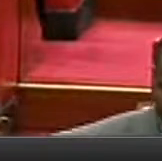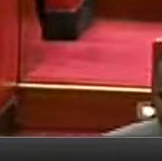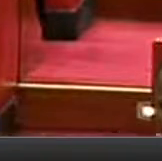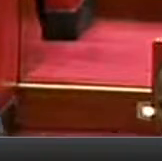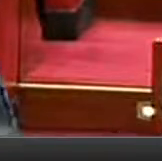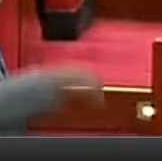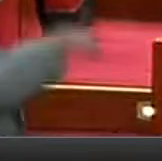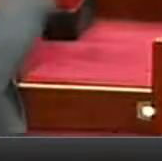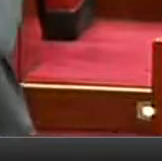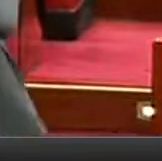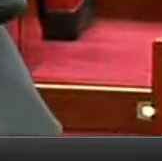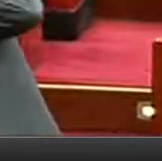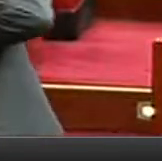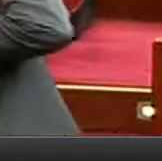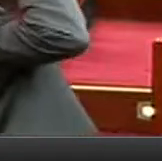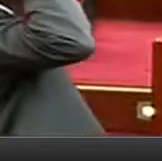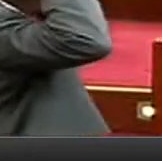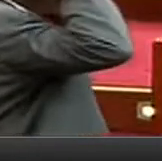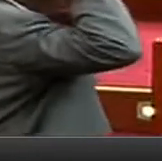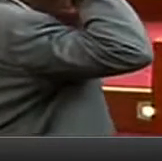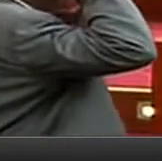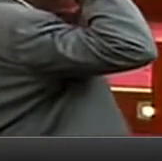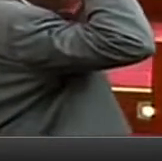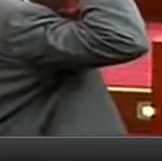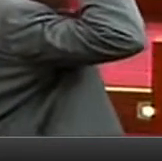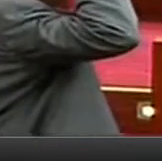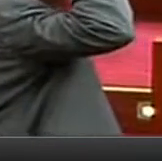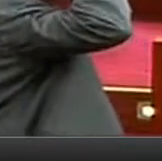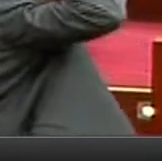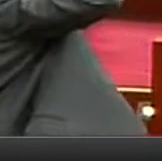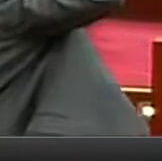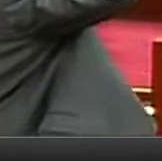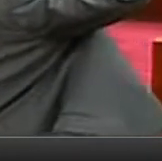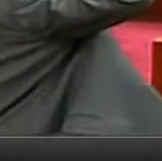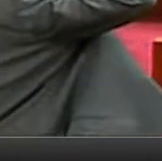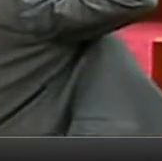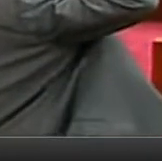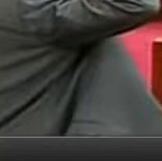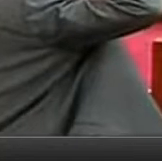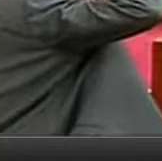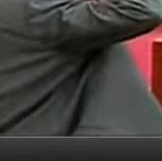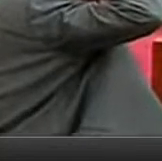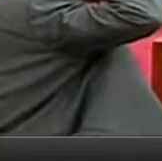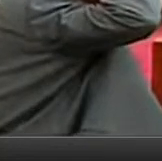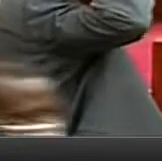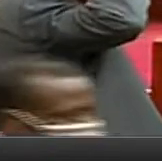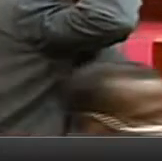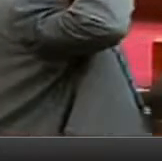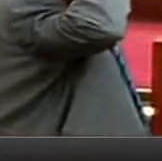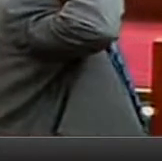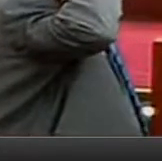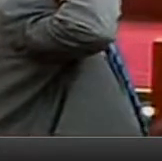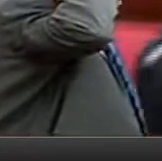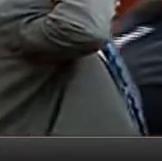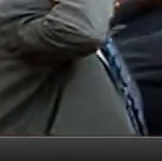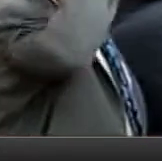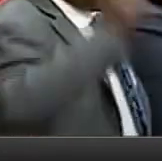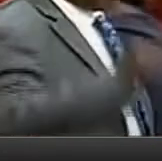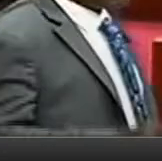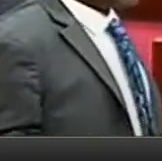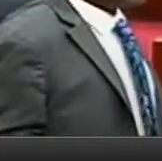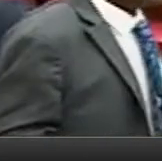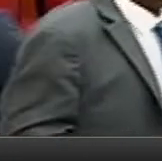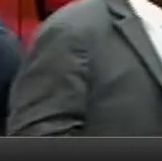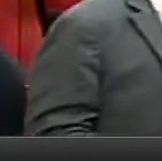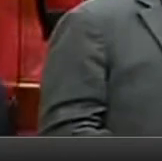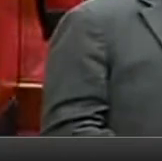Senate. In his role as Senate Majority Leader, he spearheaded the legislative agenda of the Majority Party in the Senate and served as